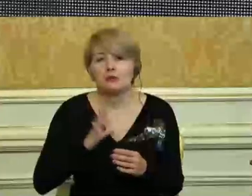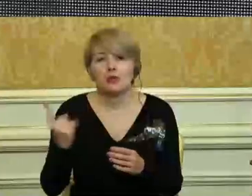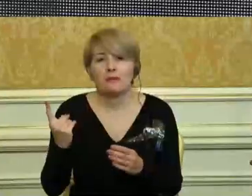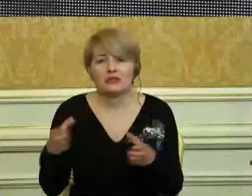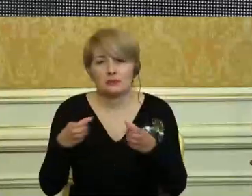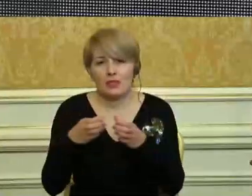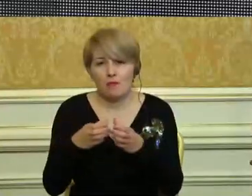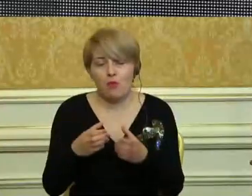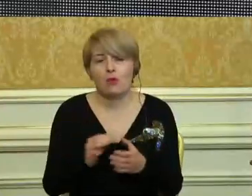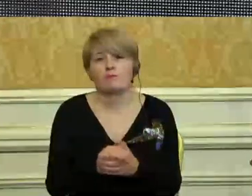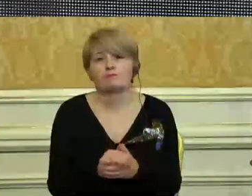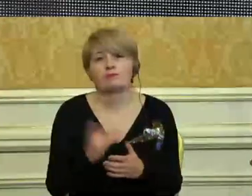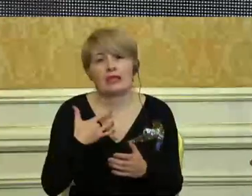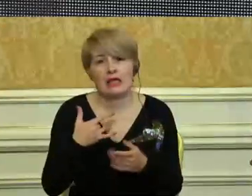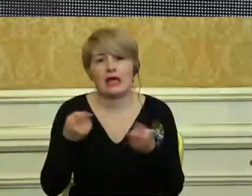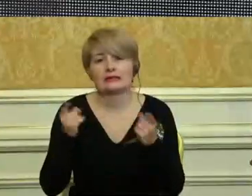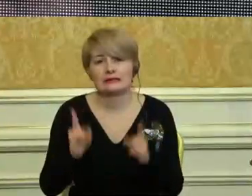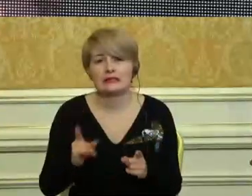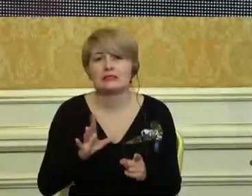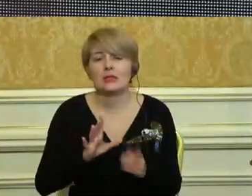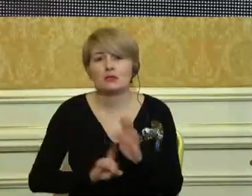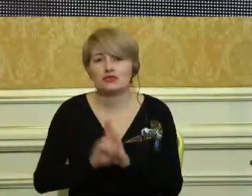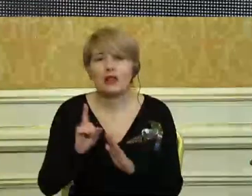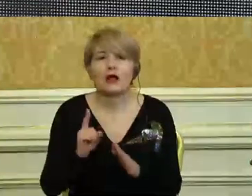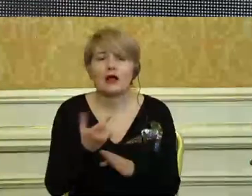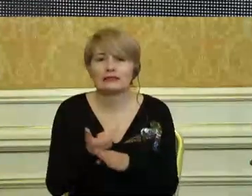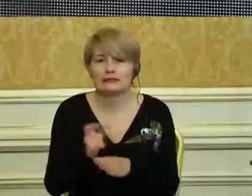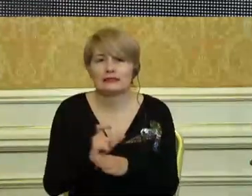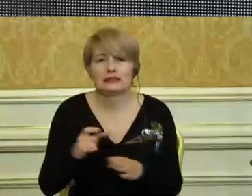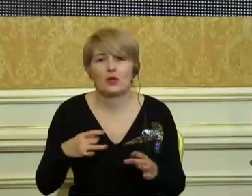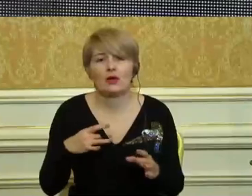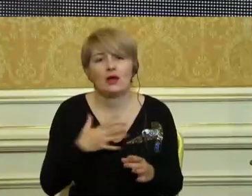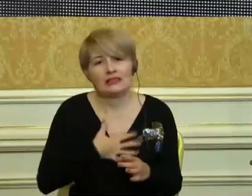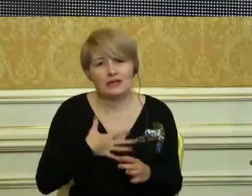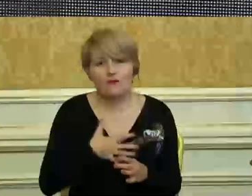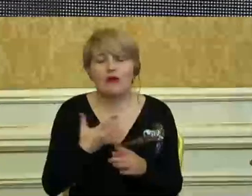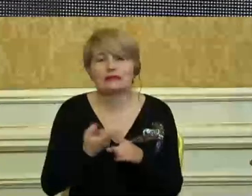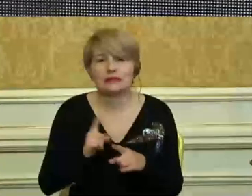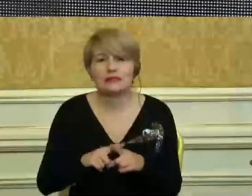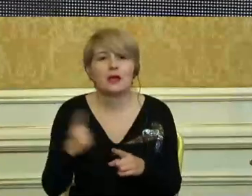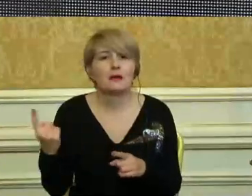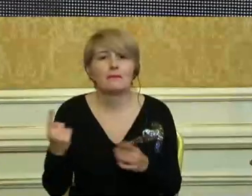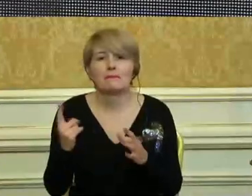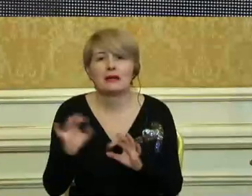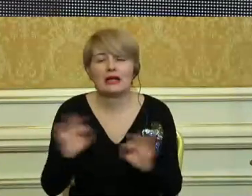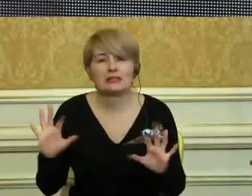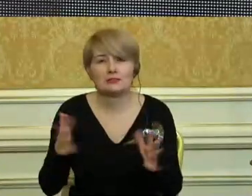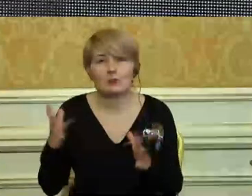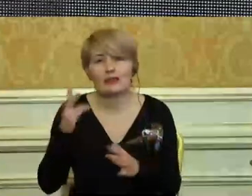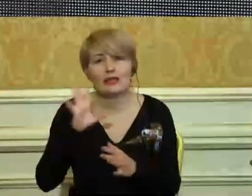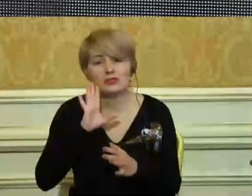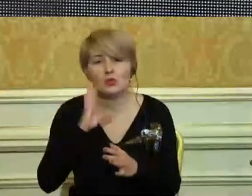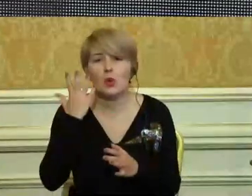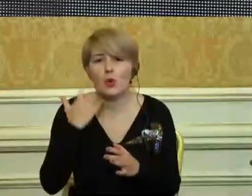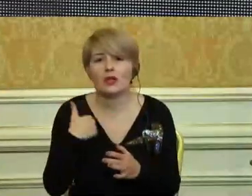was a moment in the history of women. And that moment was one where you could see these individual brave